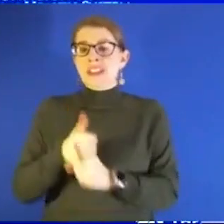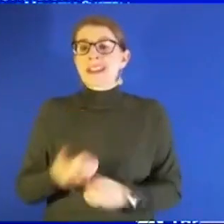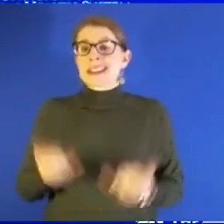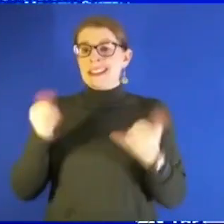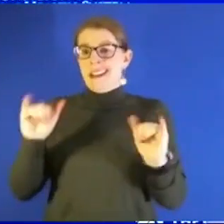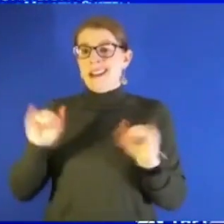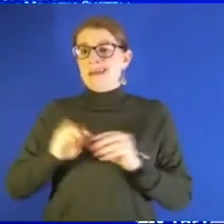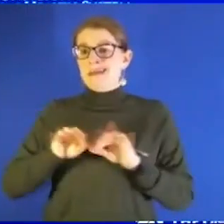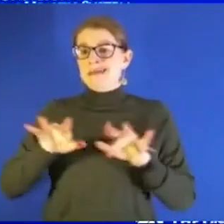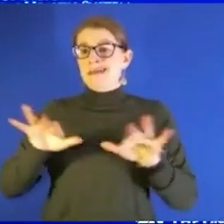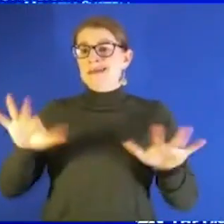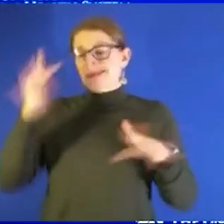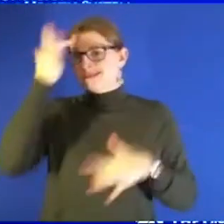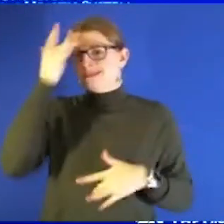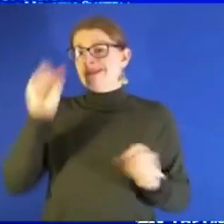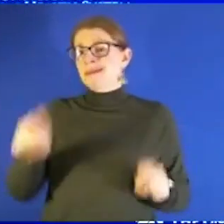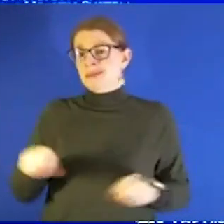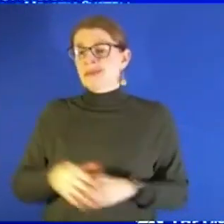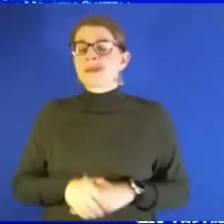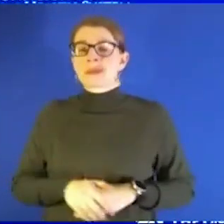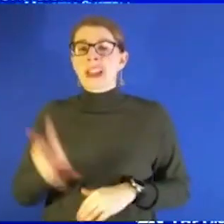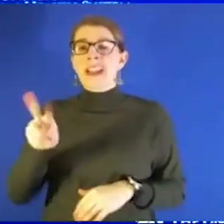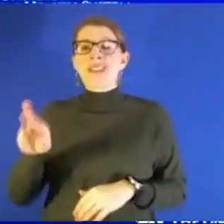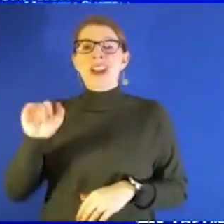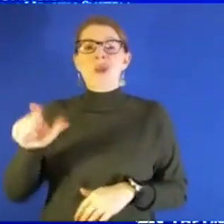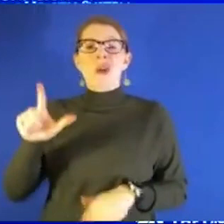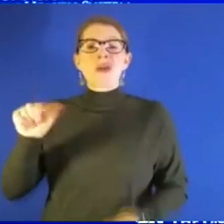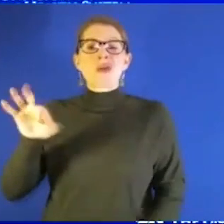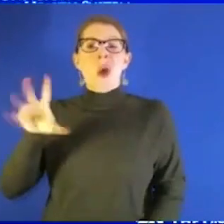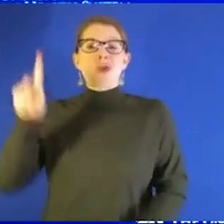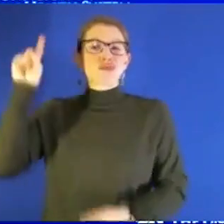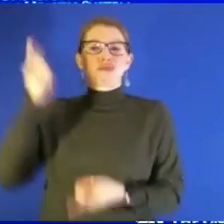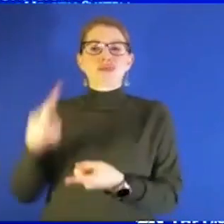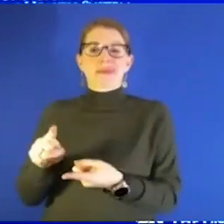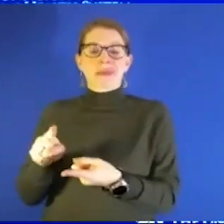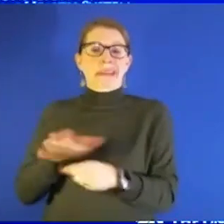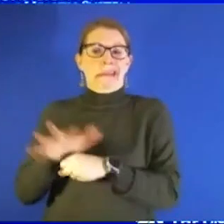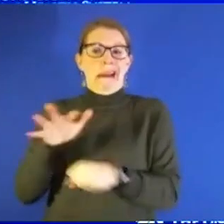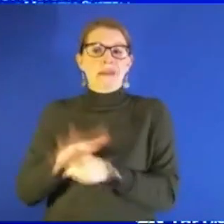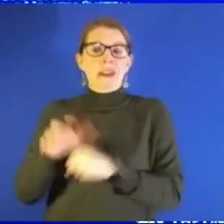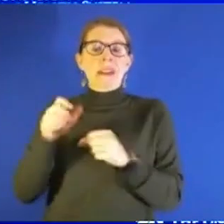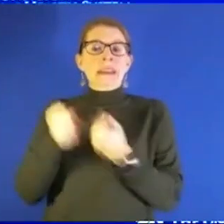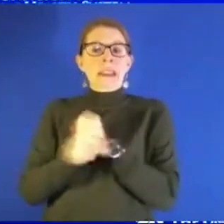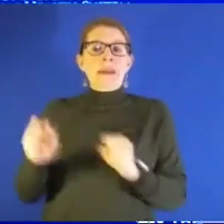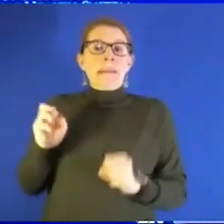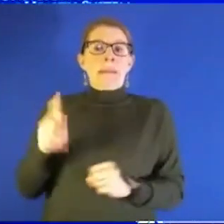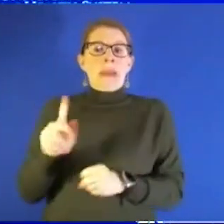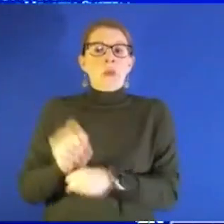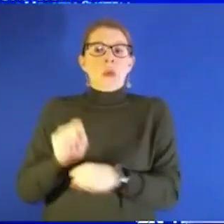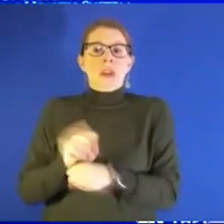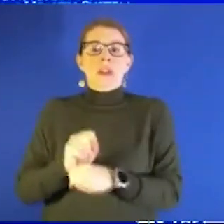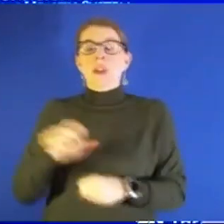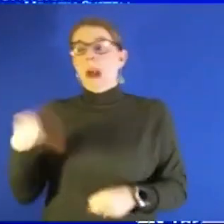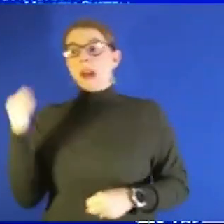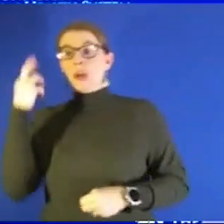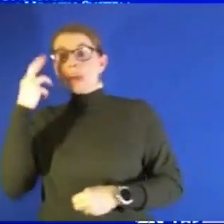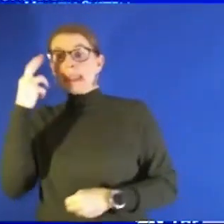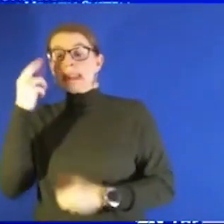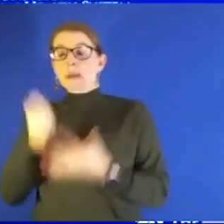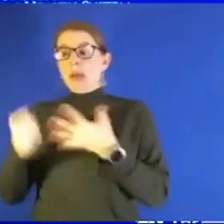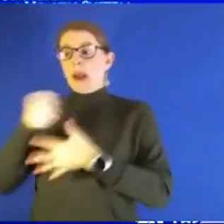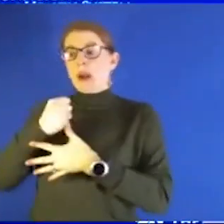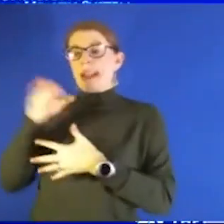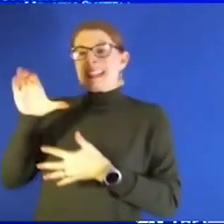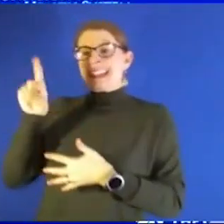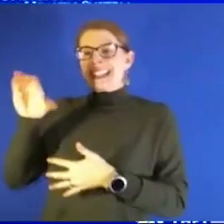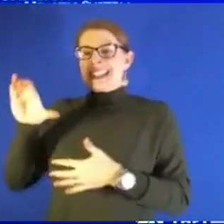you have that really lower viral load. So medically, it's just a little bit different. I think there are other reasons and priorities in the CDC doing that.